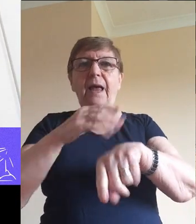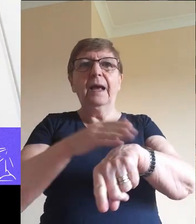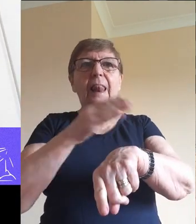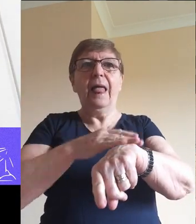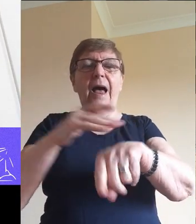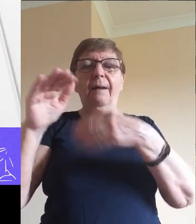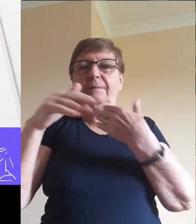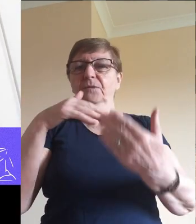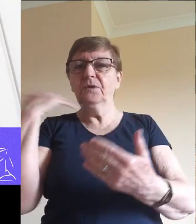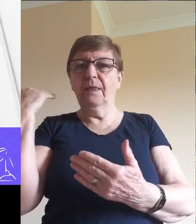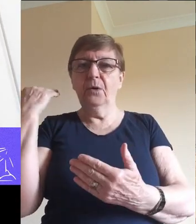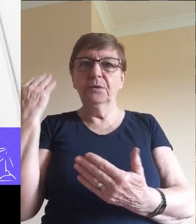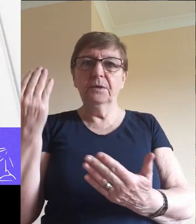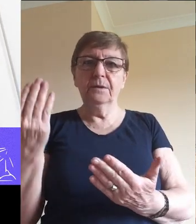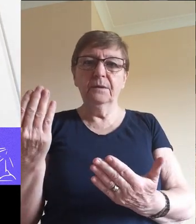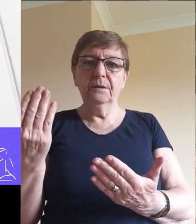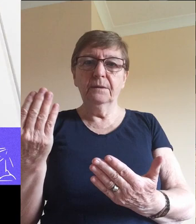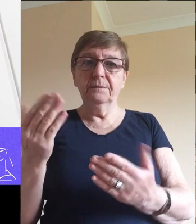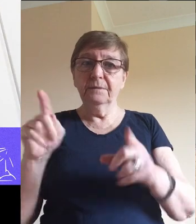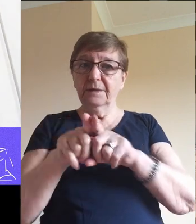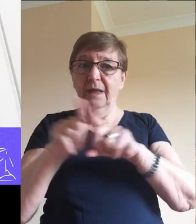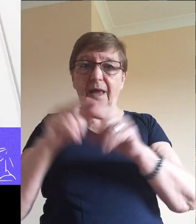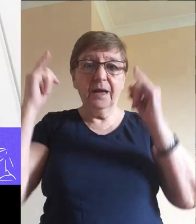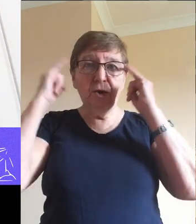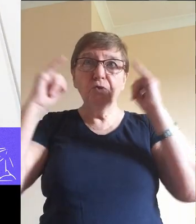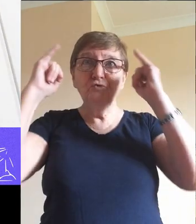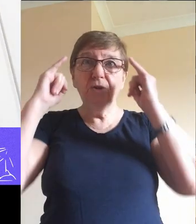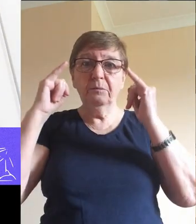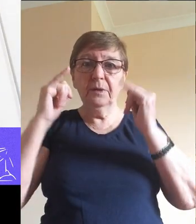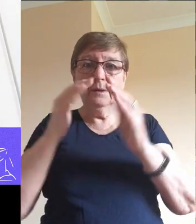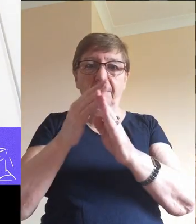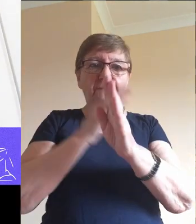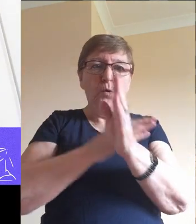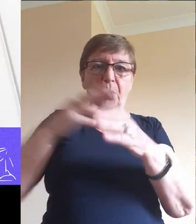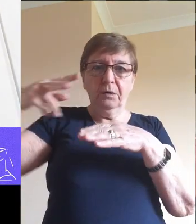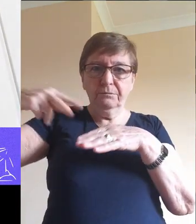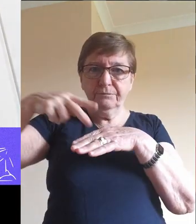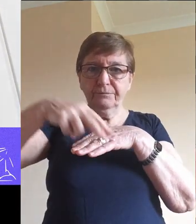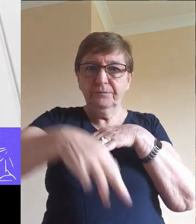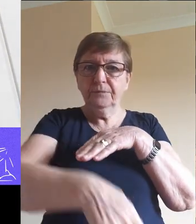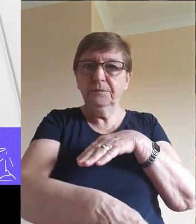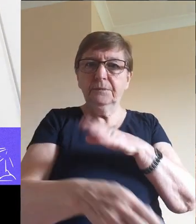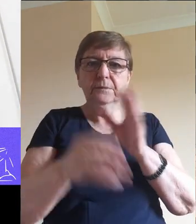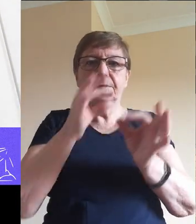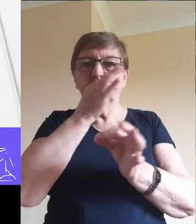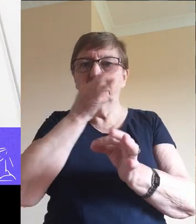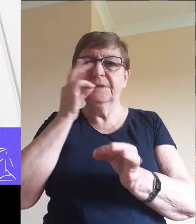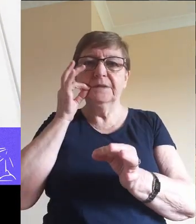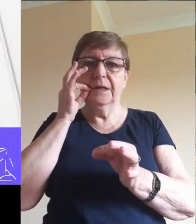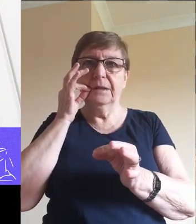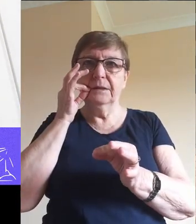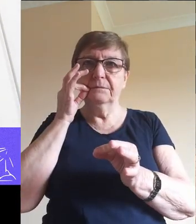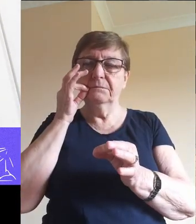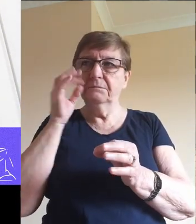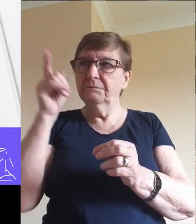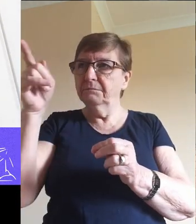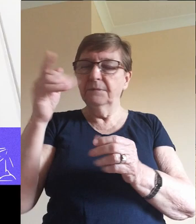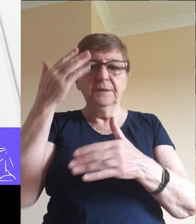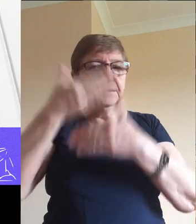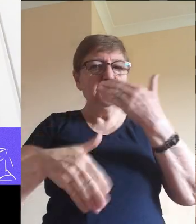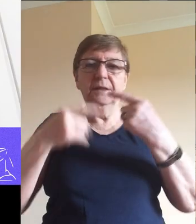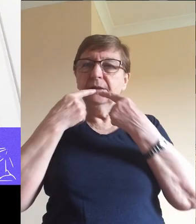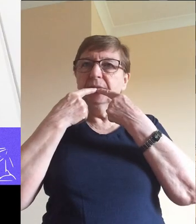slaughter, and as a sheep before its shearers is silent, so he did not open his mouth.